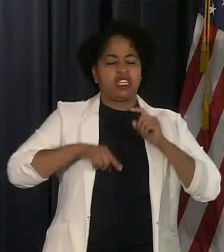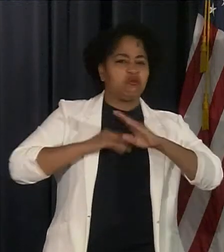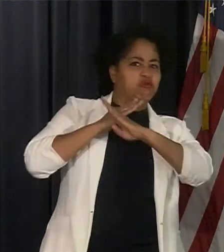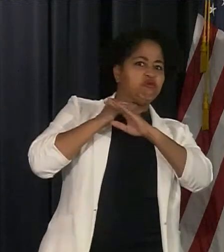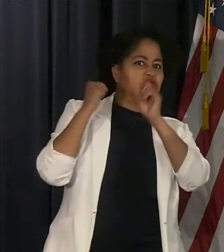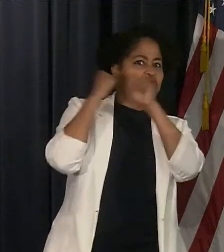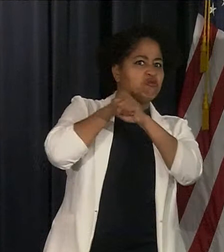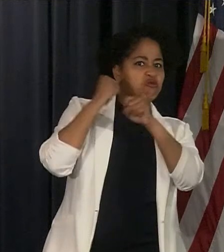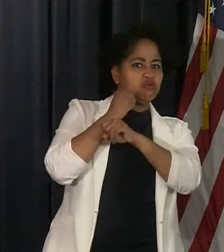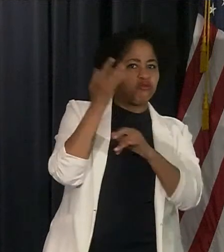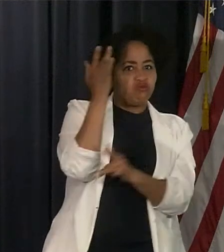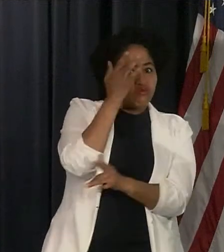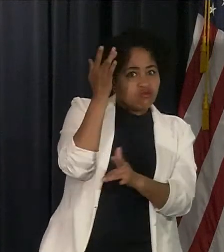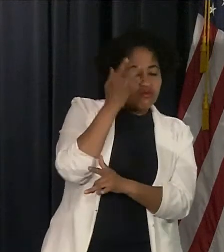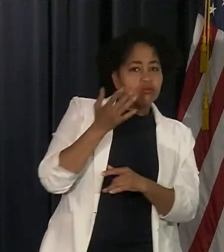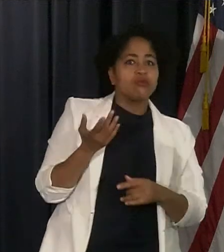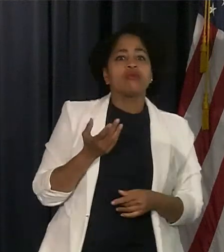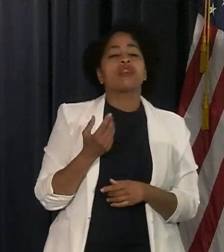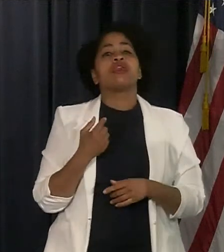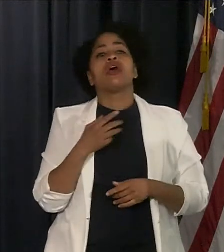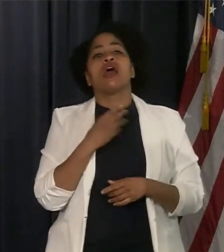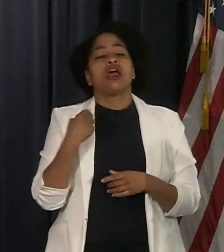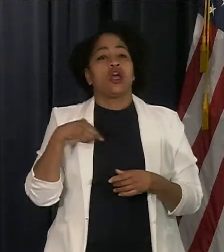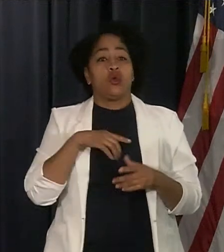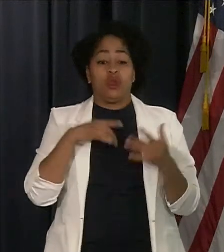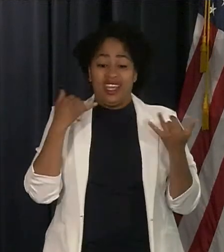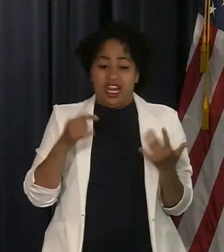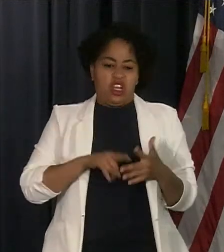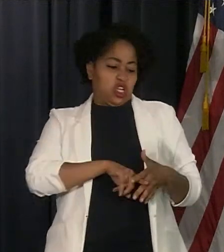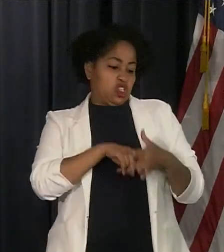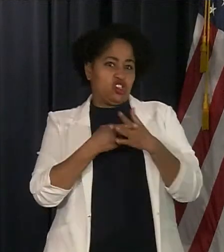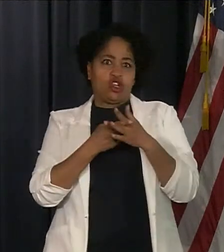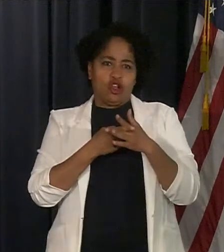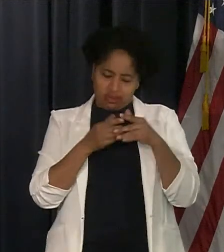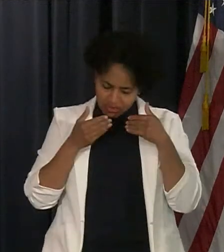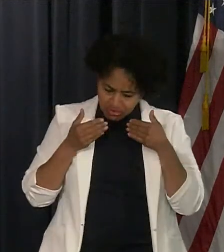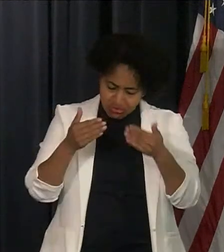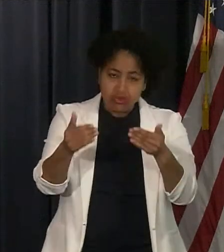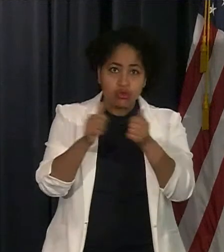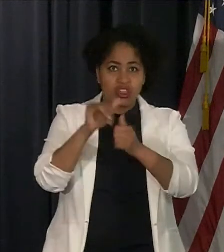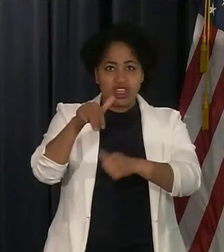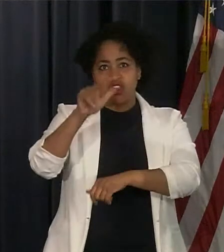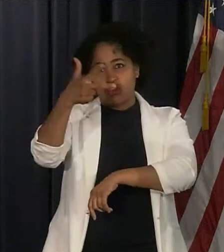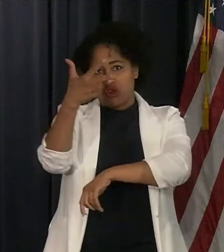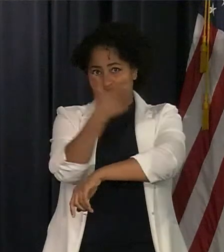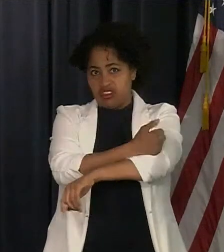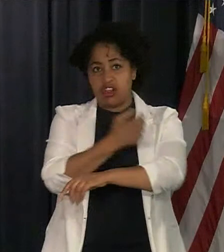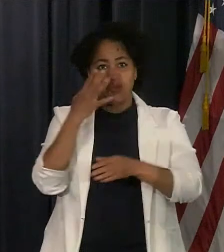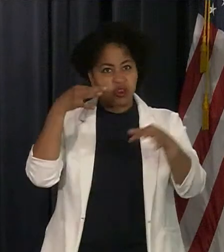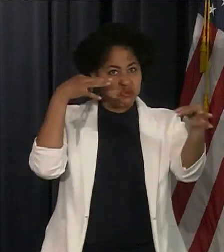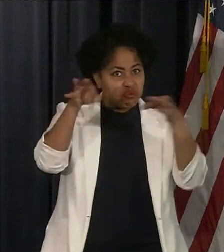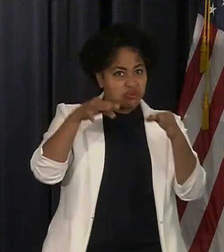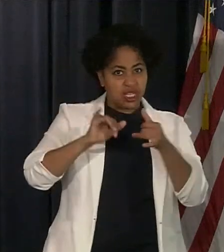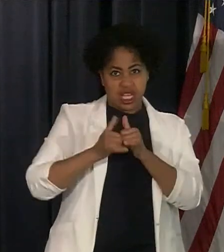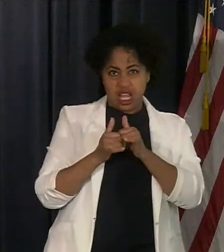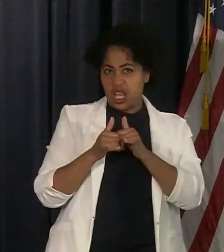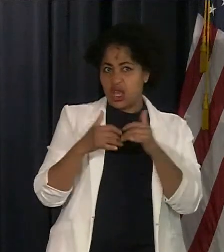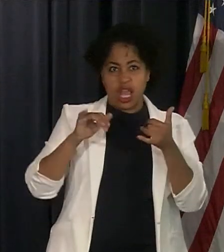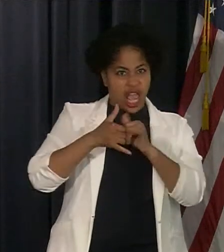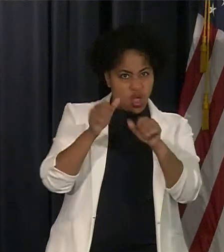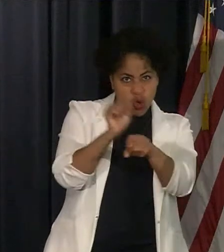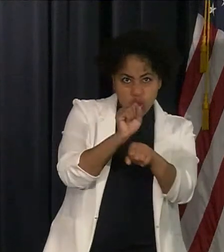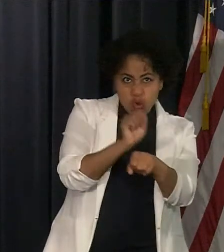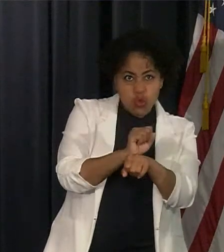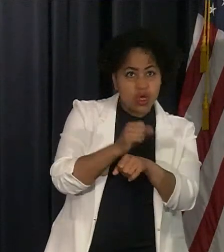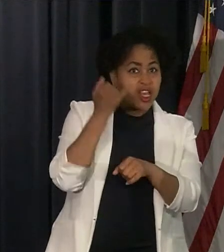and today we are rolling out that third shot. I'm going to show you what it is, how it works, and if you want it, how you